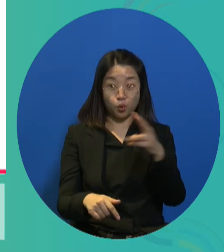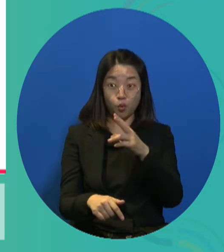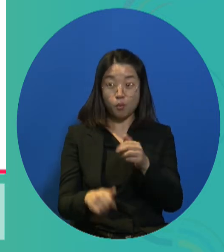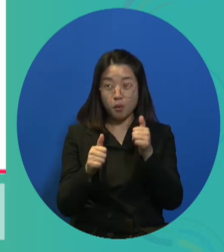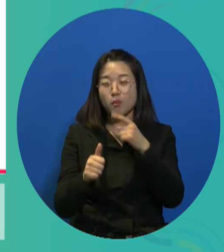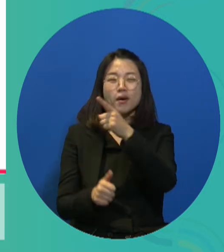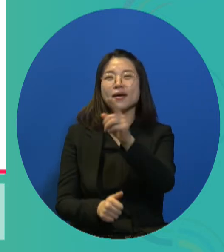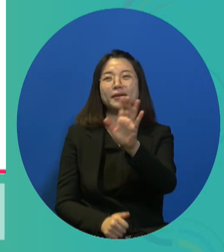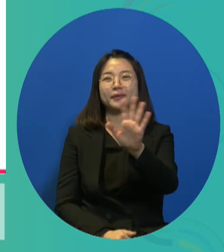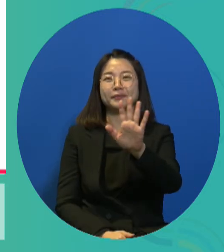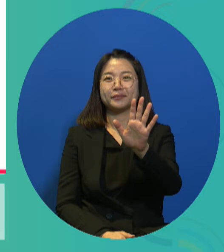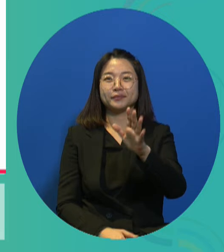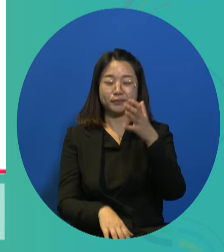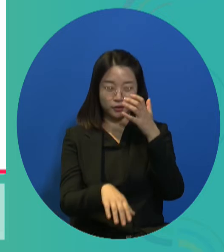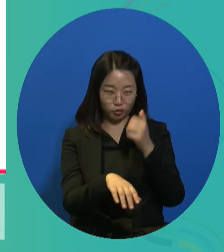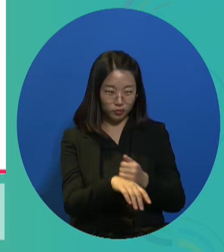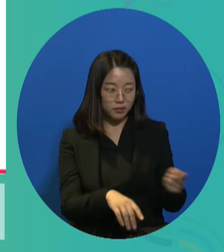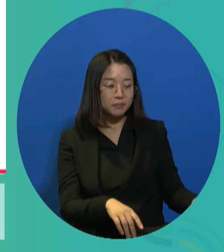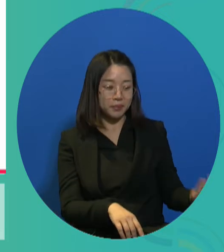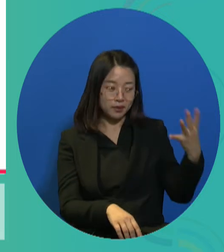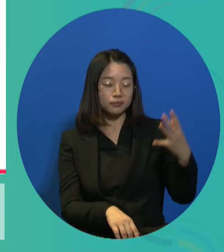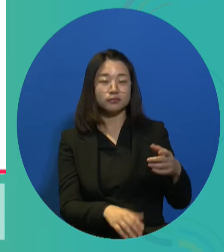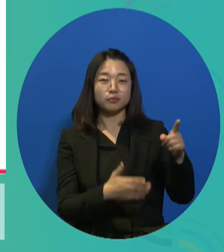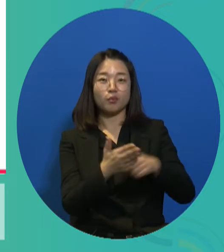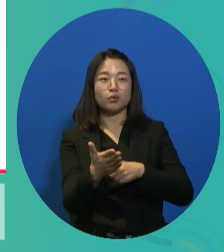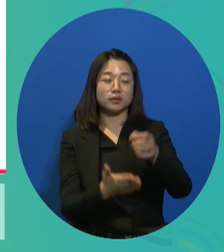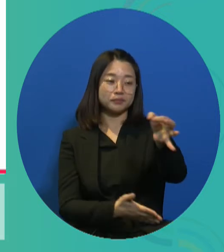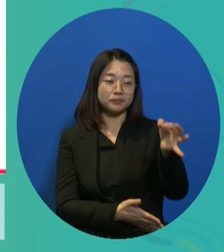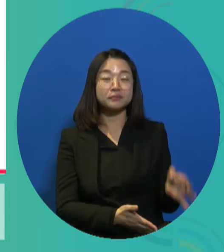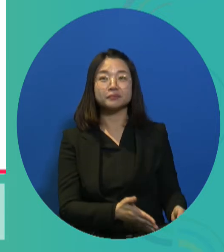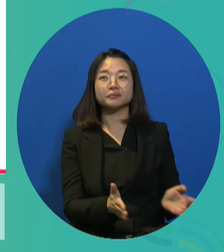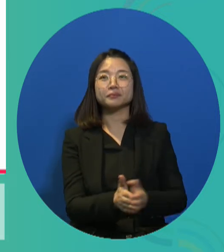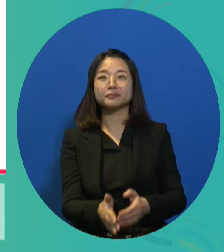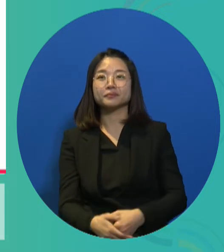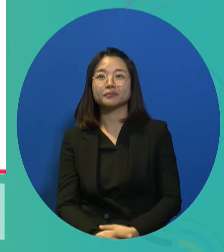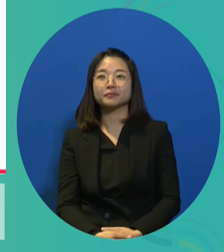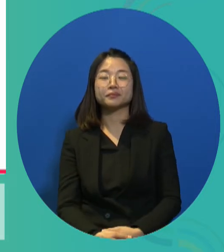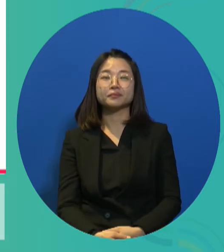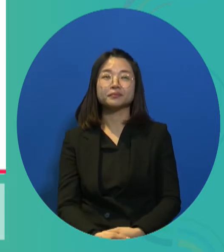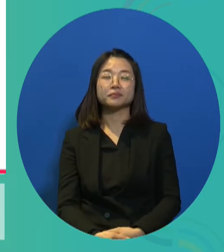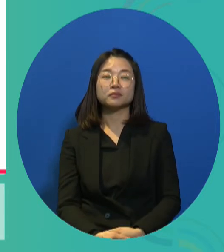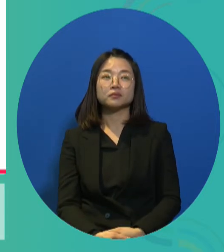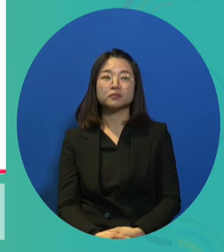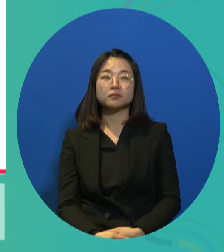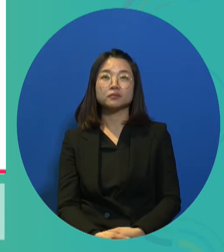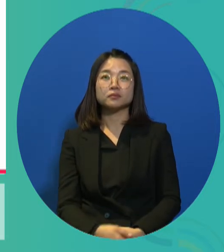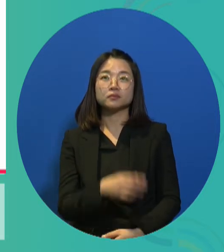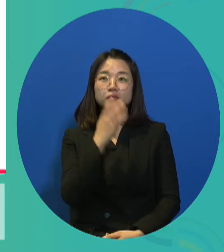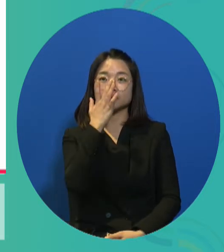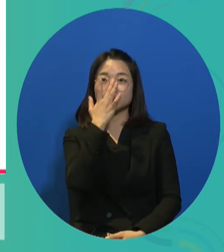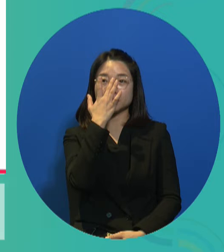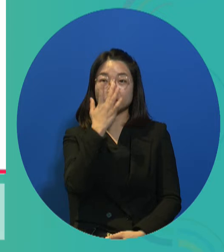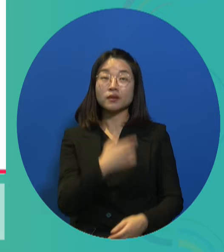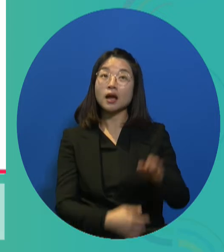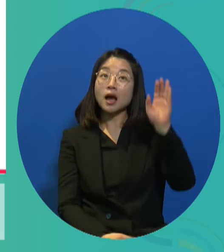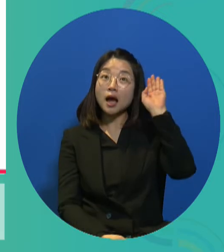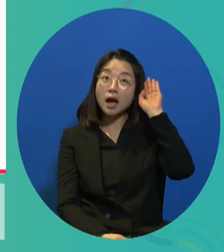the plaintiff won the case, so it was ruled final. This is a positive